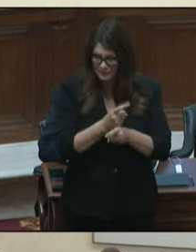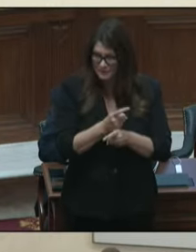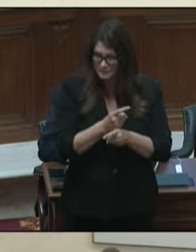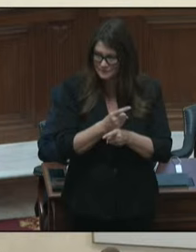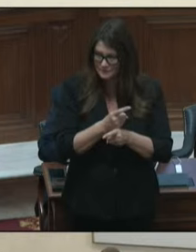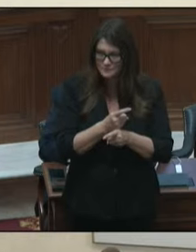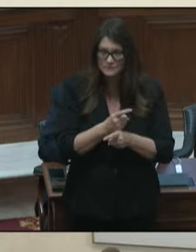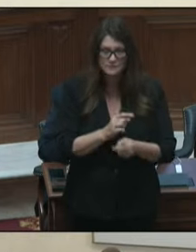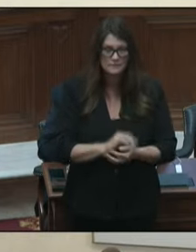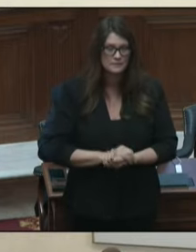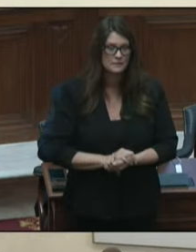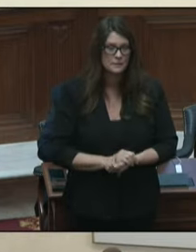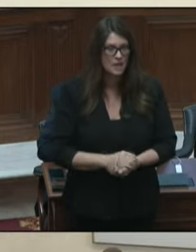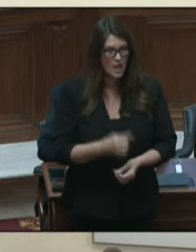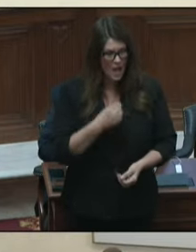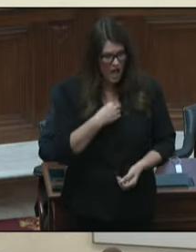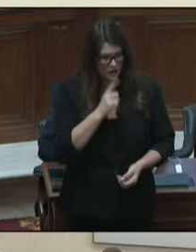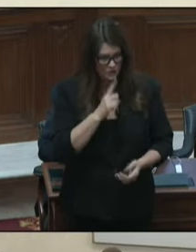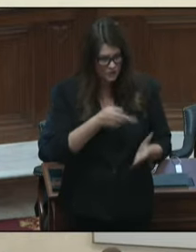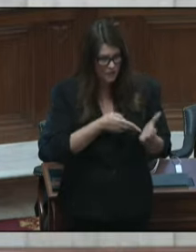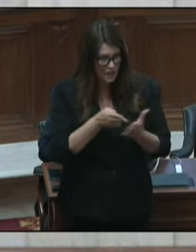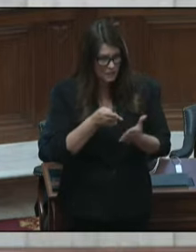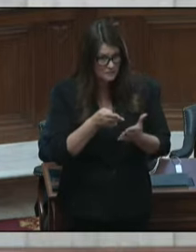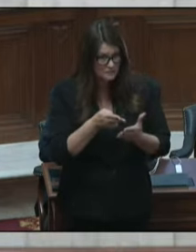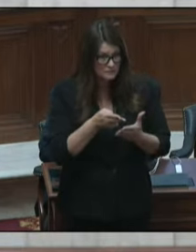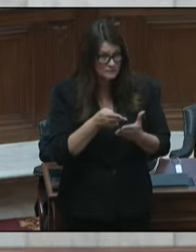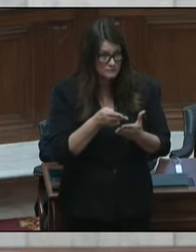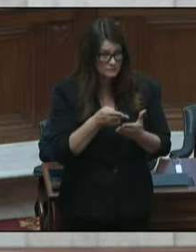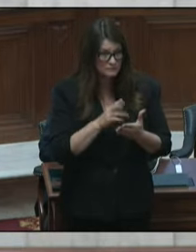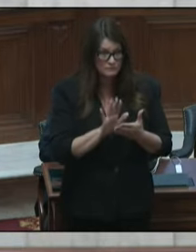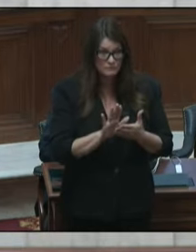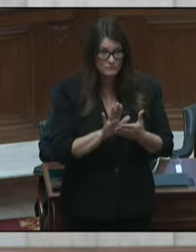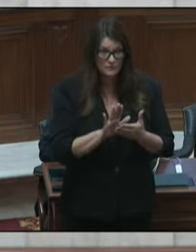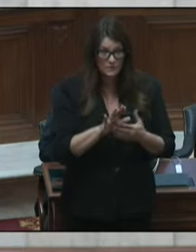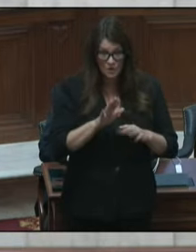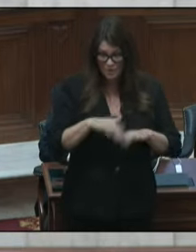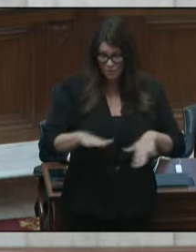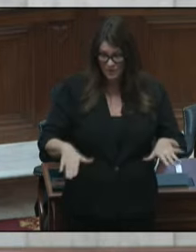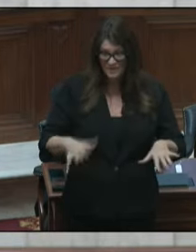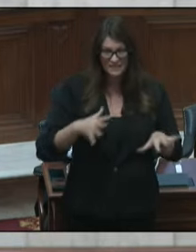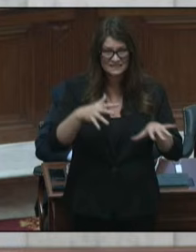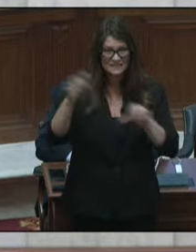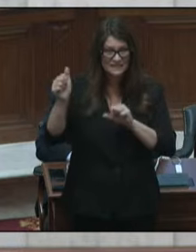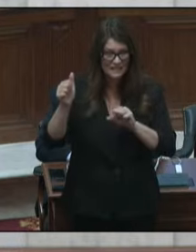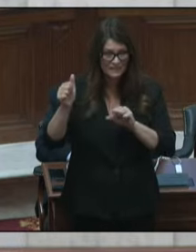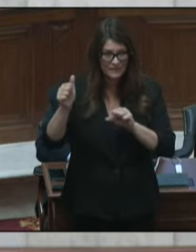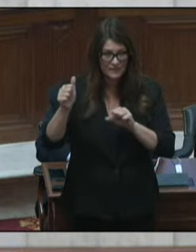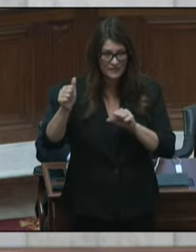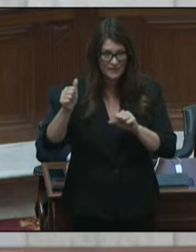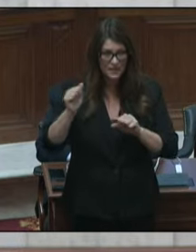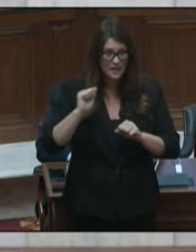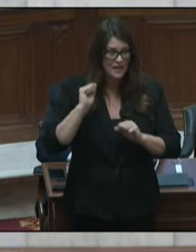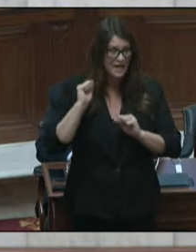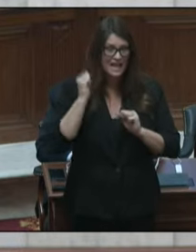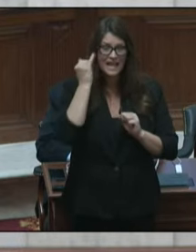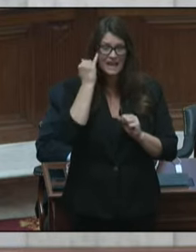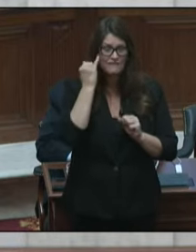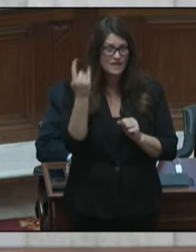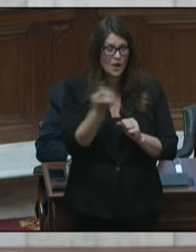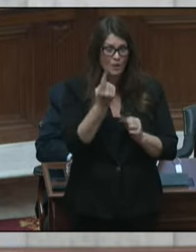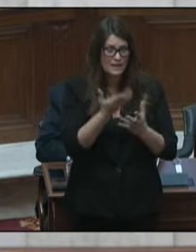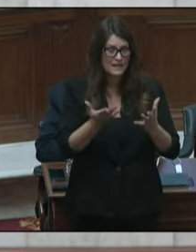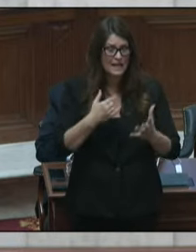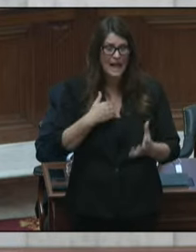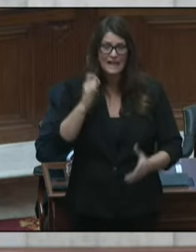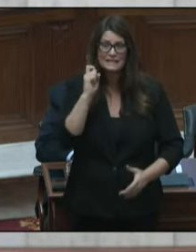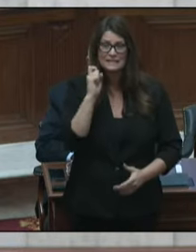win. But I'm going to tell you right now, when those kids leave me, if all I can give them is the